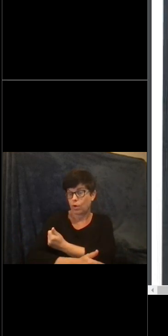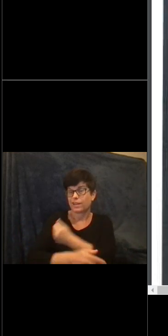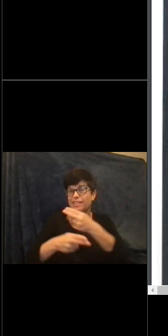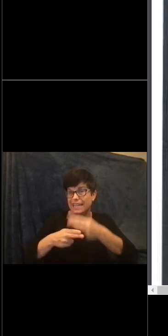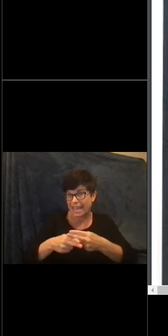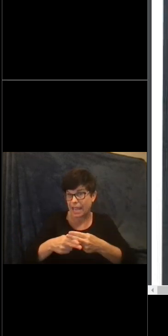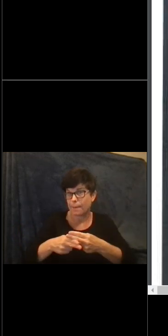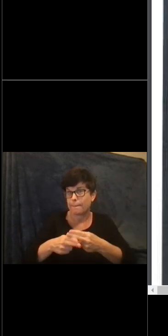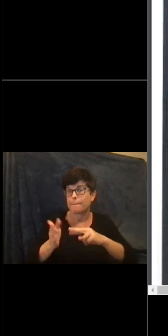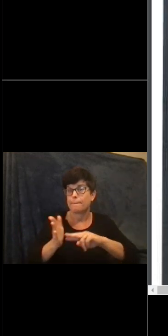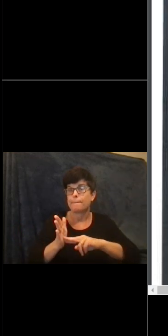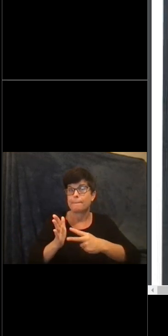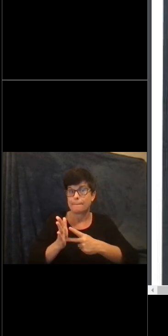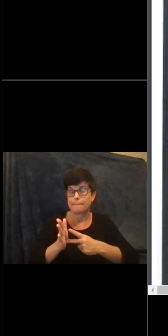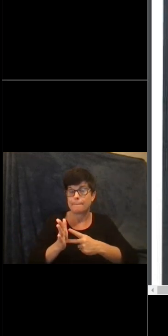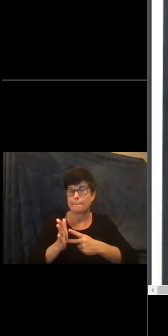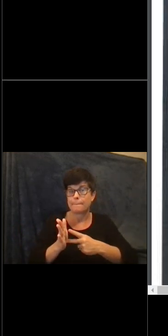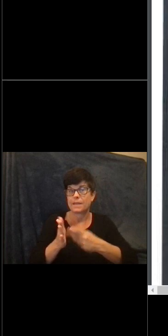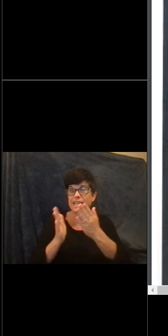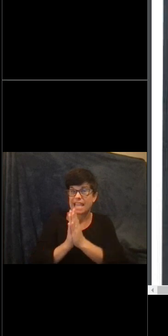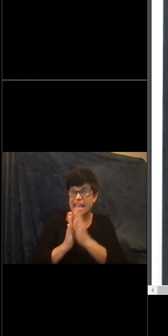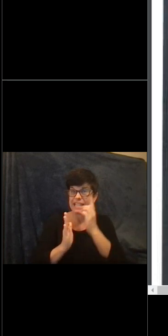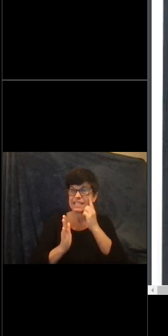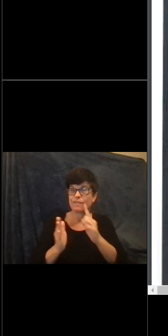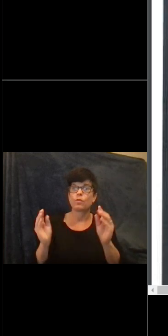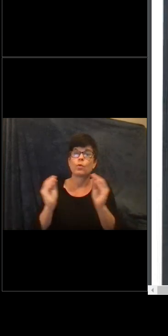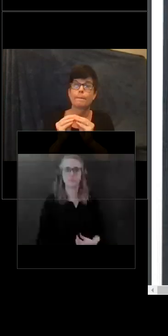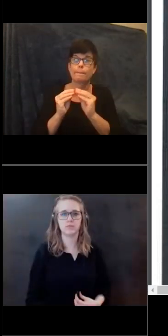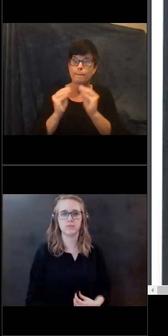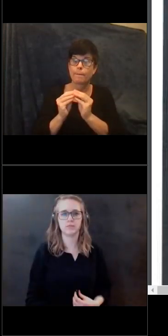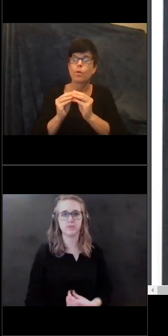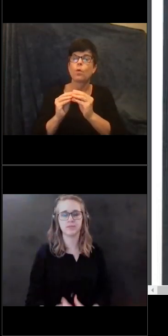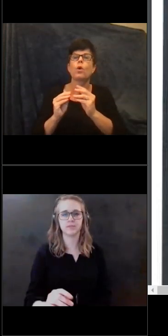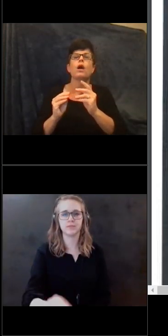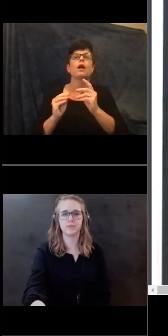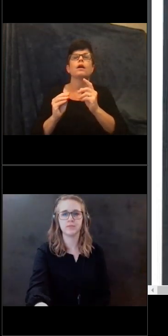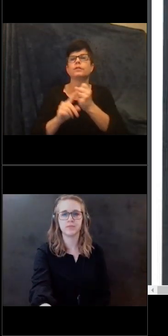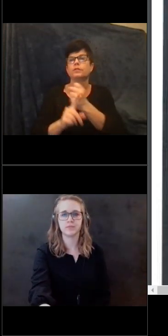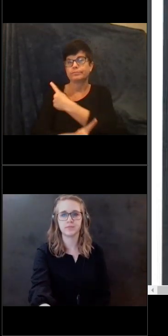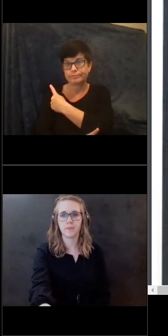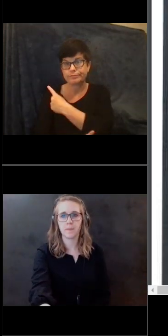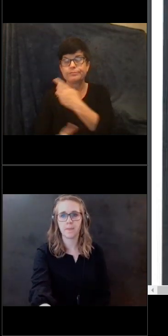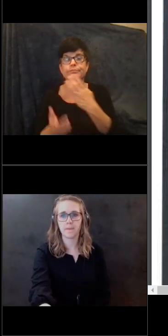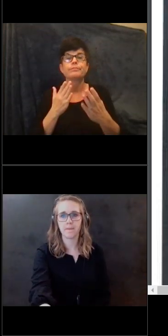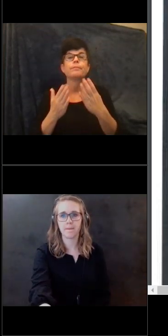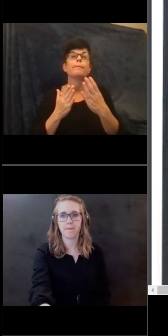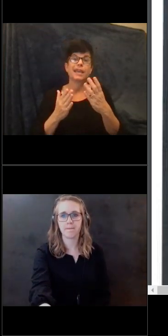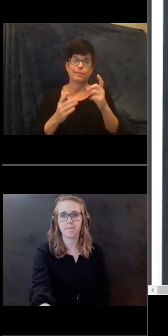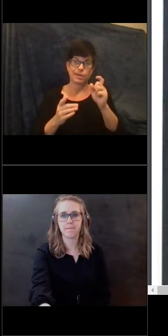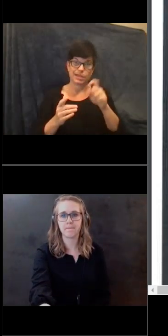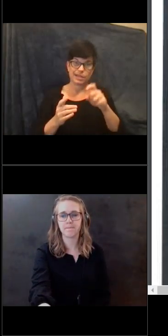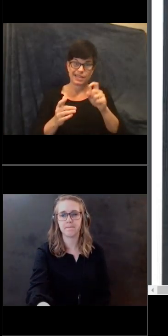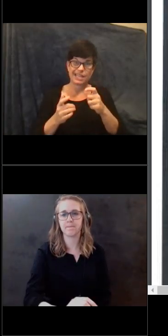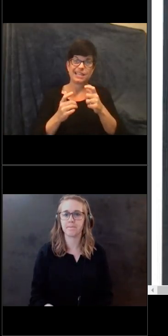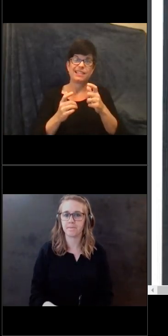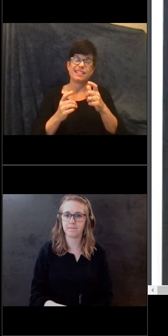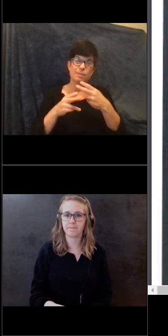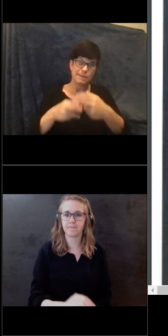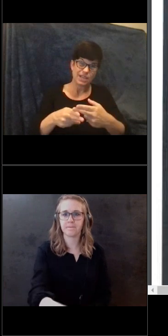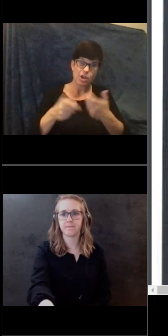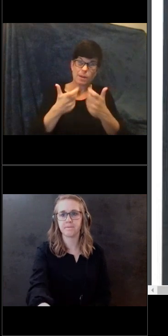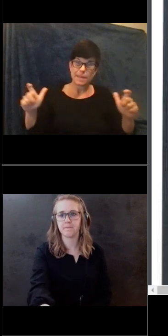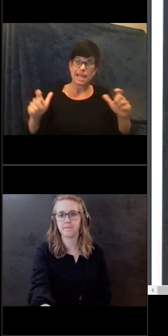basically if you're asking for some more, like some other deviations or things like that, it may trigger a major site plan, which